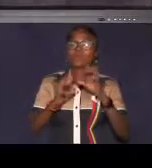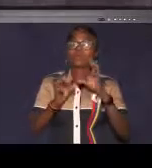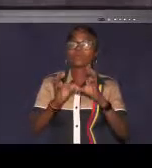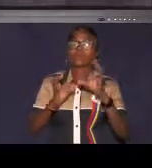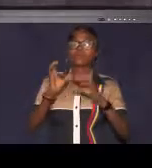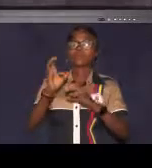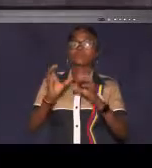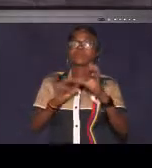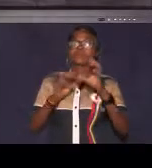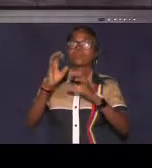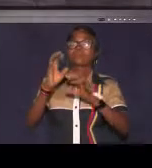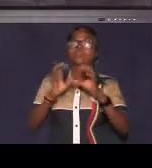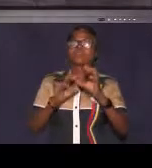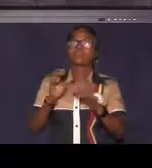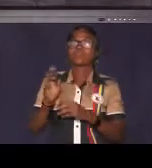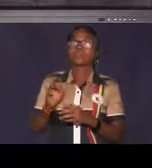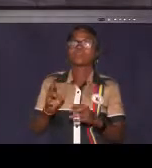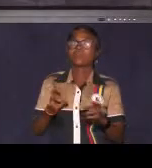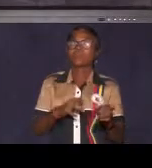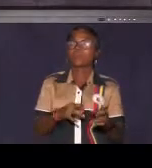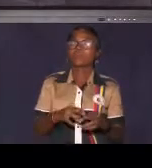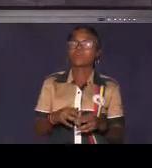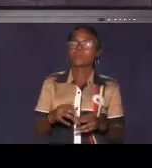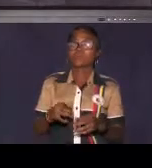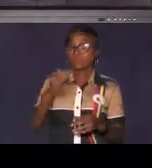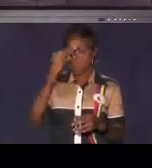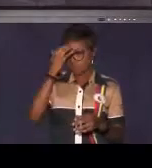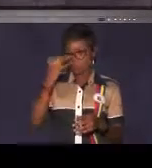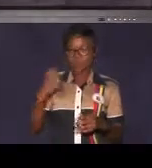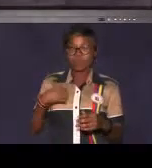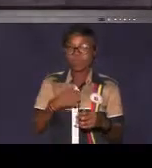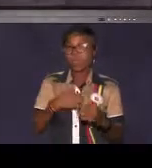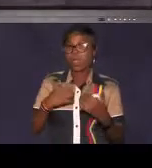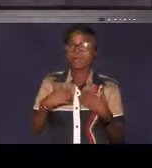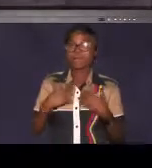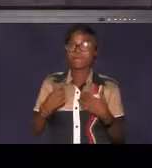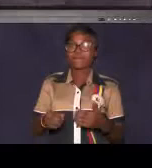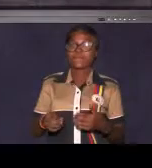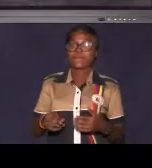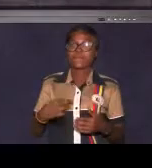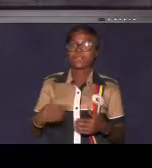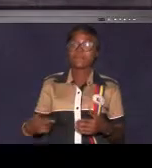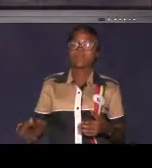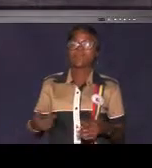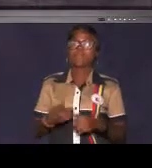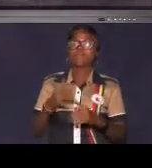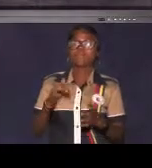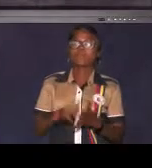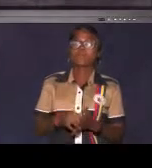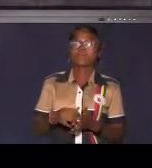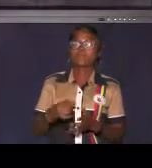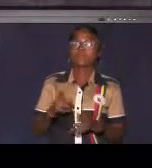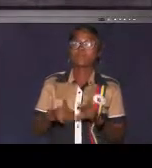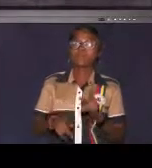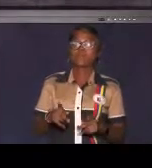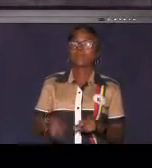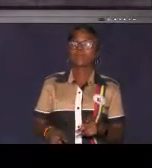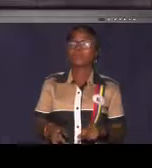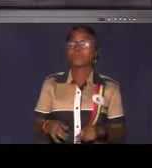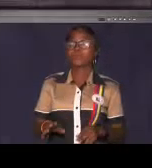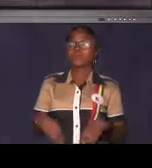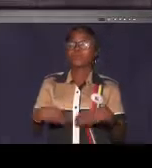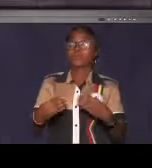road, the bitumen and the coal tar, you know, we have the resources, and from that